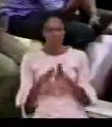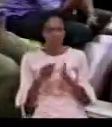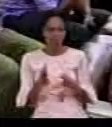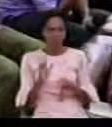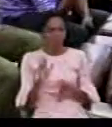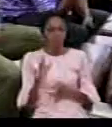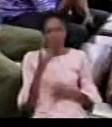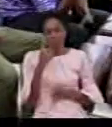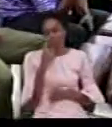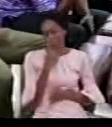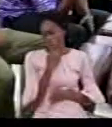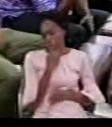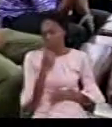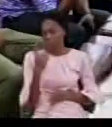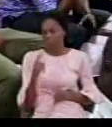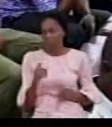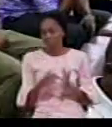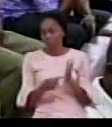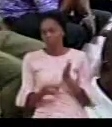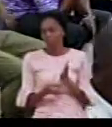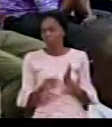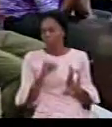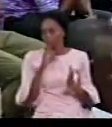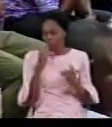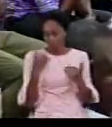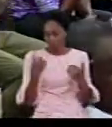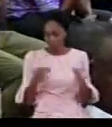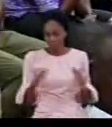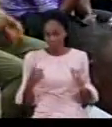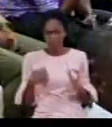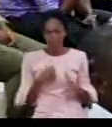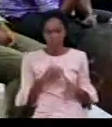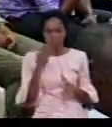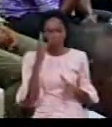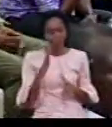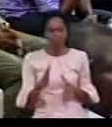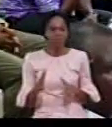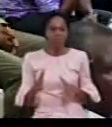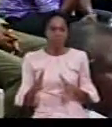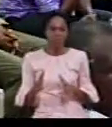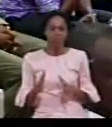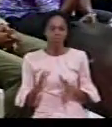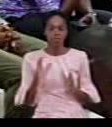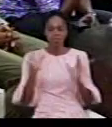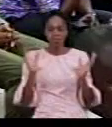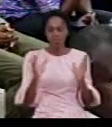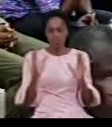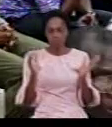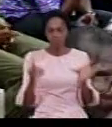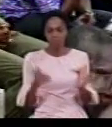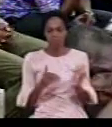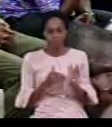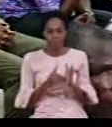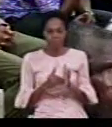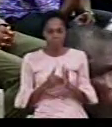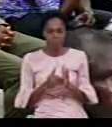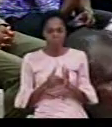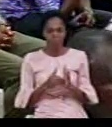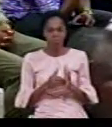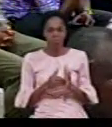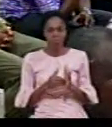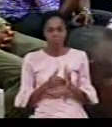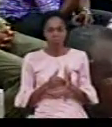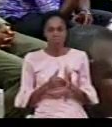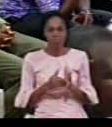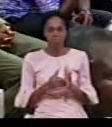over. We are going to celebrate together again. We are having the orchestra coming back here. And then we will celebrate